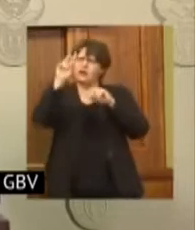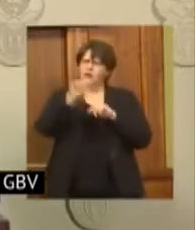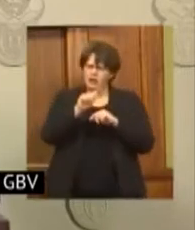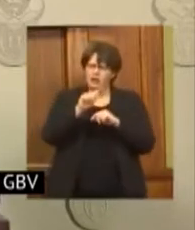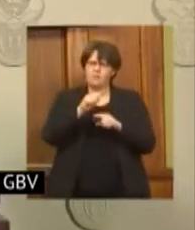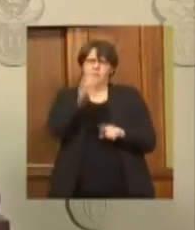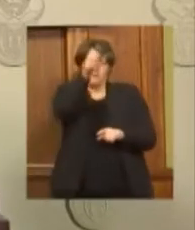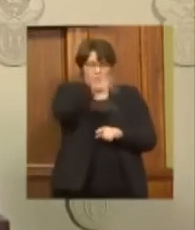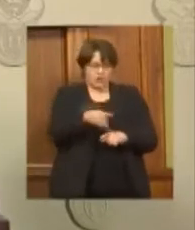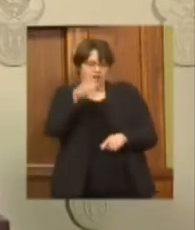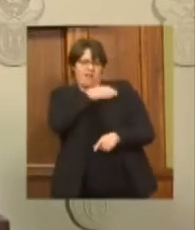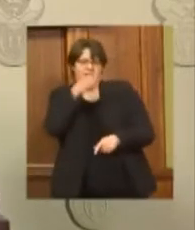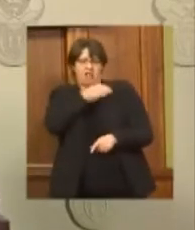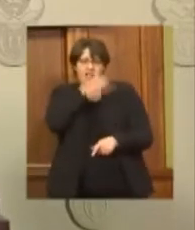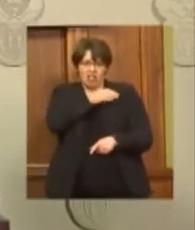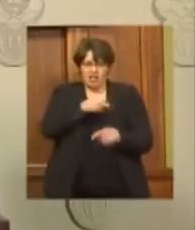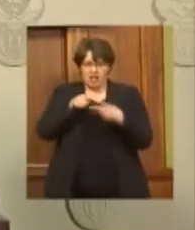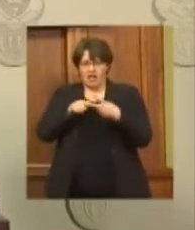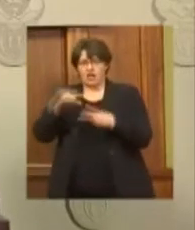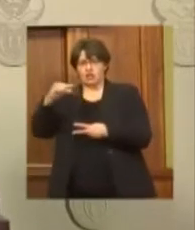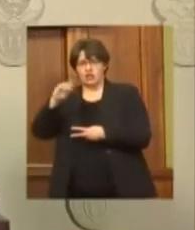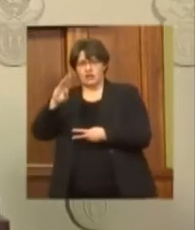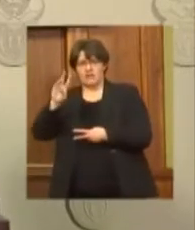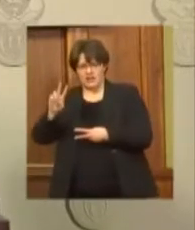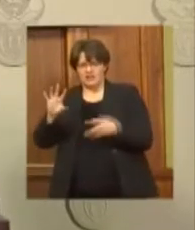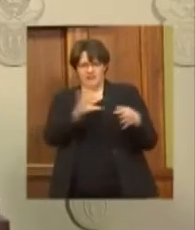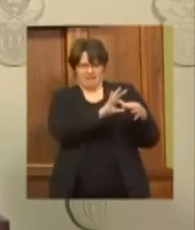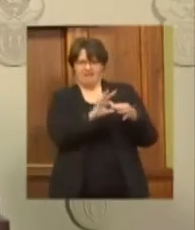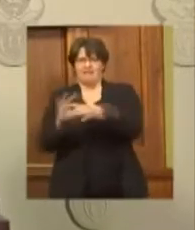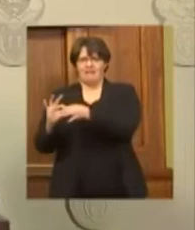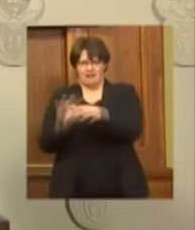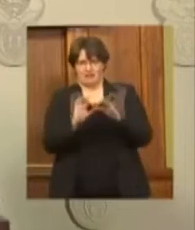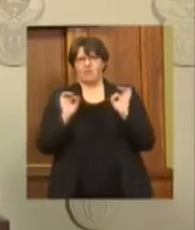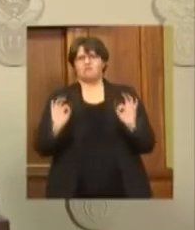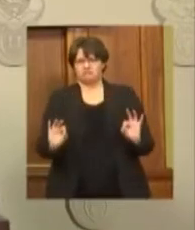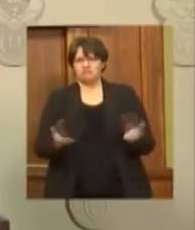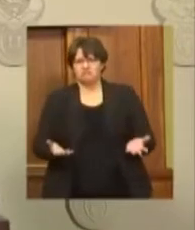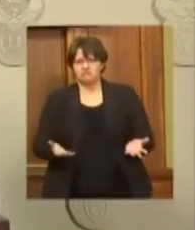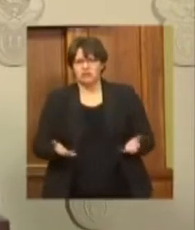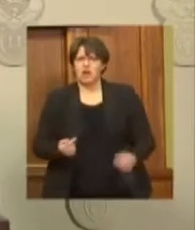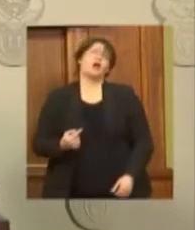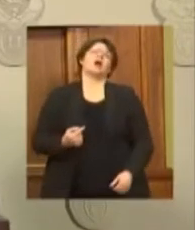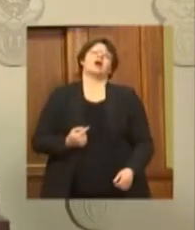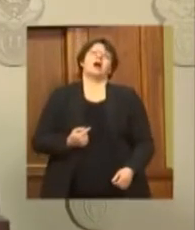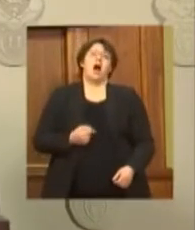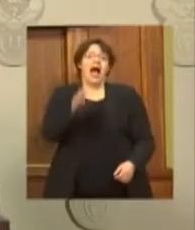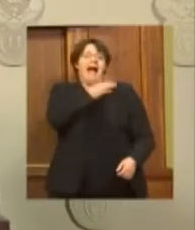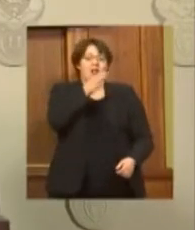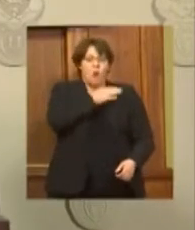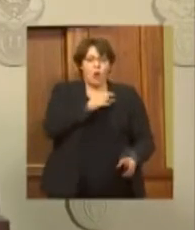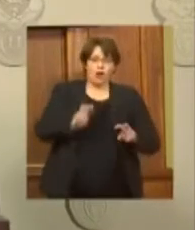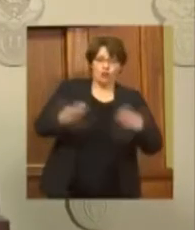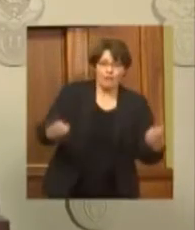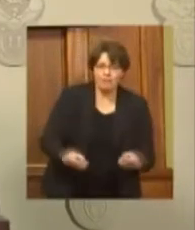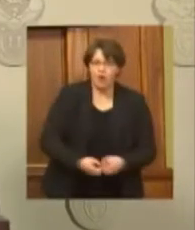alcohol abuse and gender-based violence. Of course, it is not alcohol that rapes